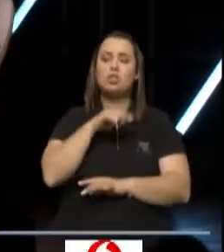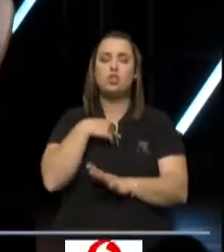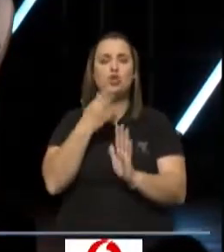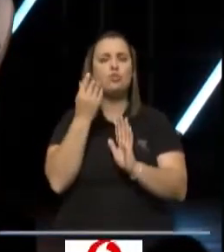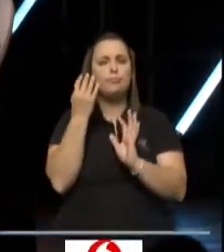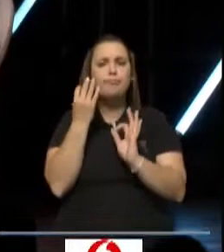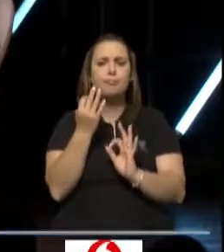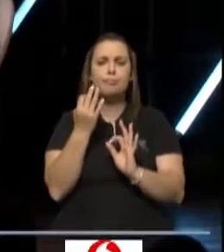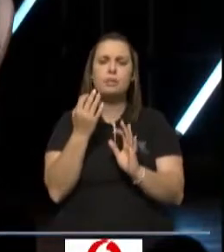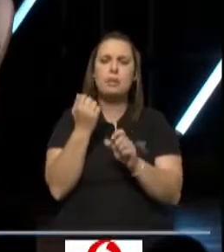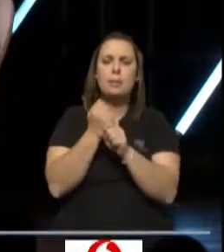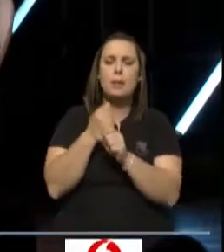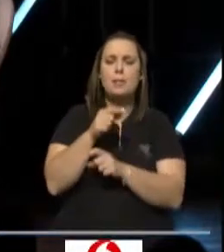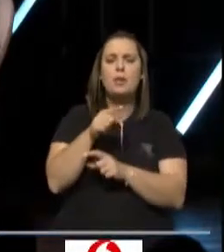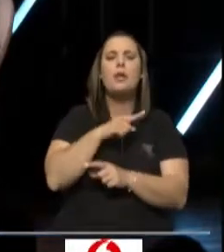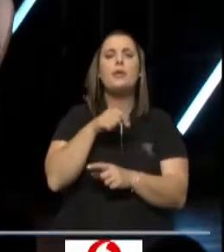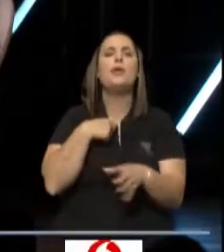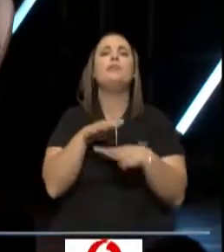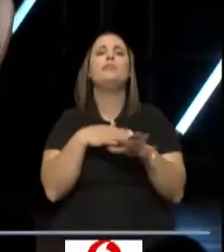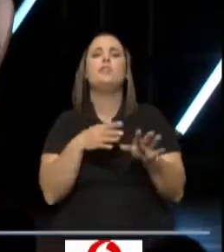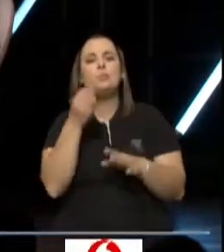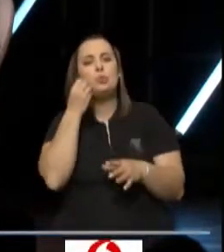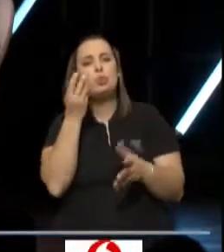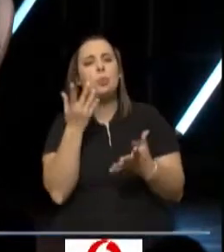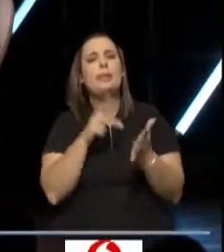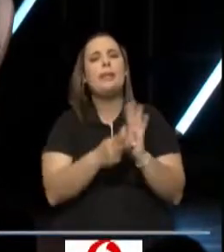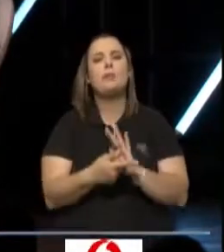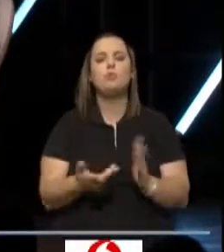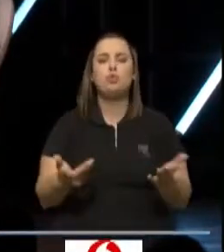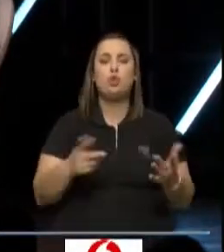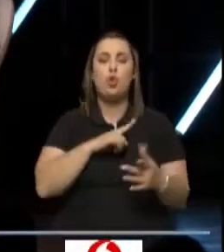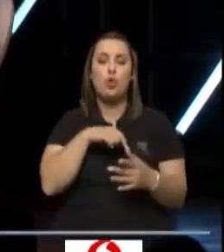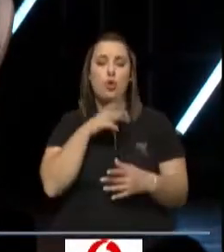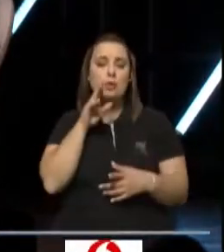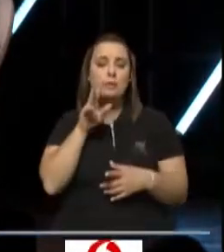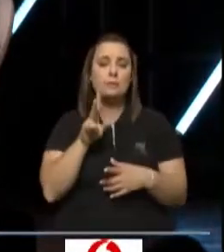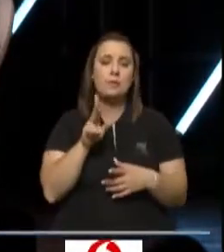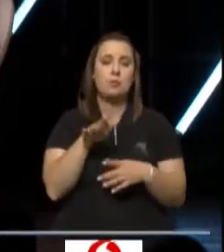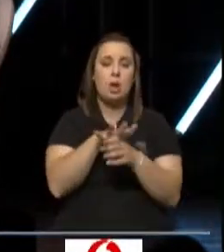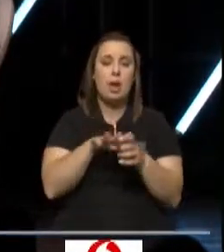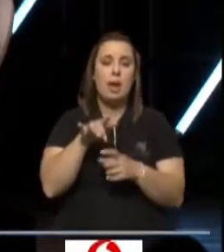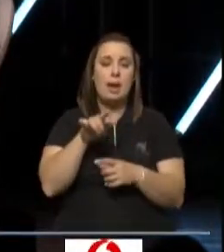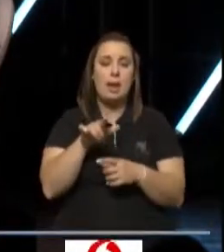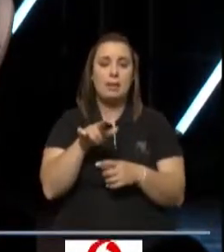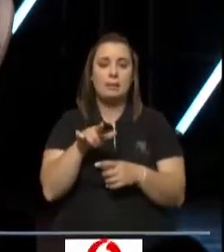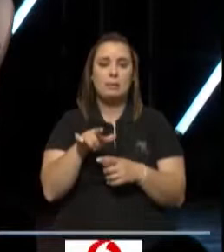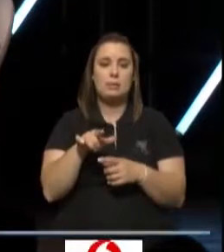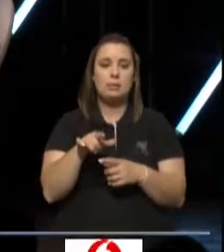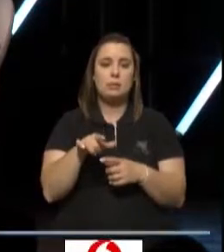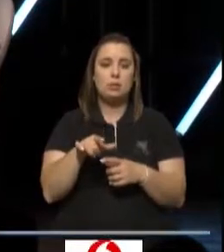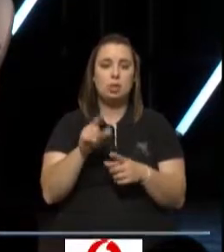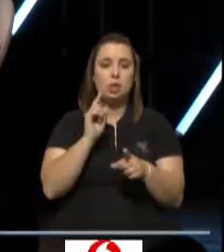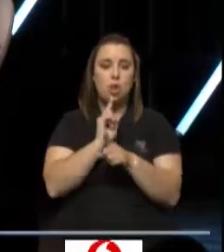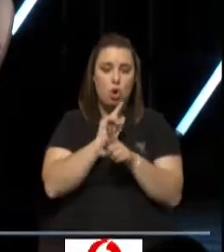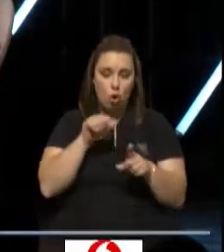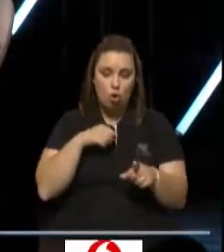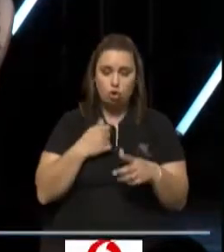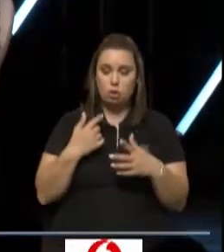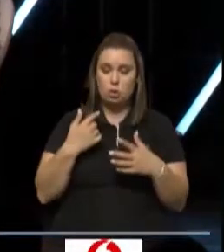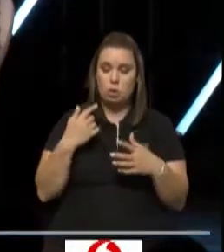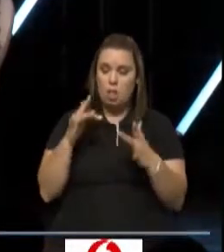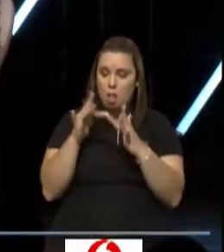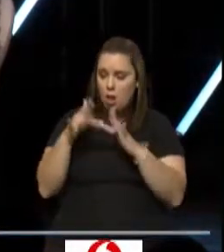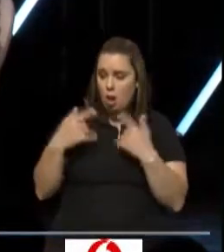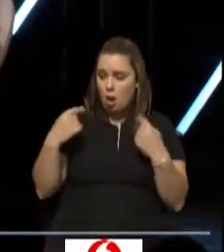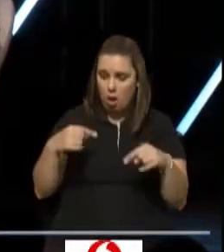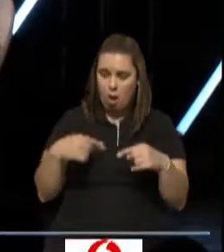And so we all subscribe to this. But more important than this is, what are we going to do with technology? Now, in these same indicators, that even though we